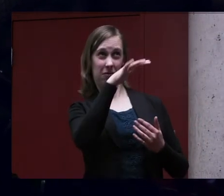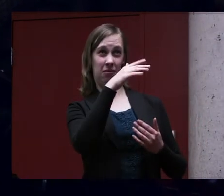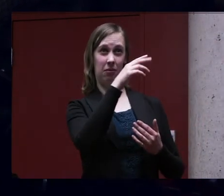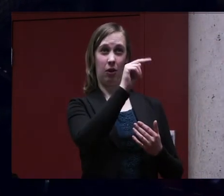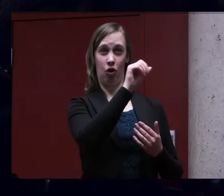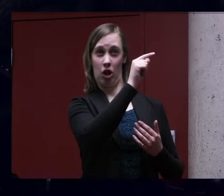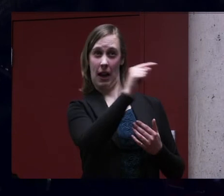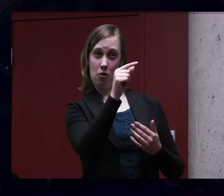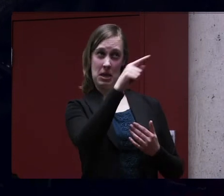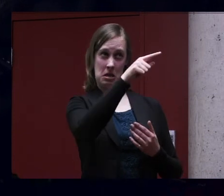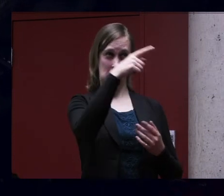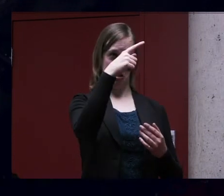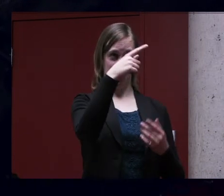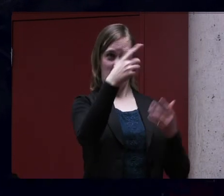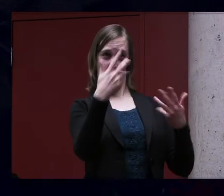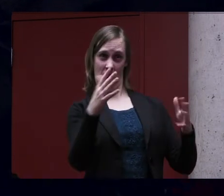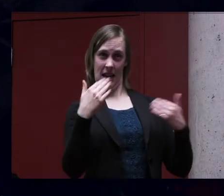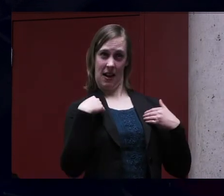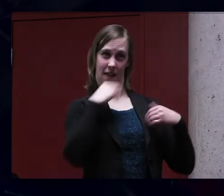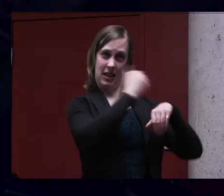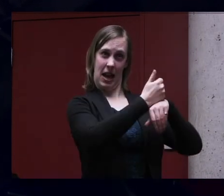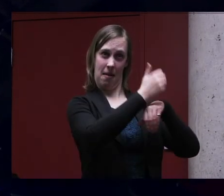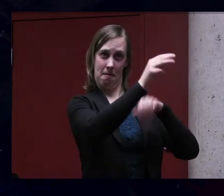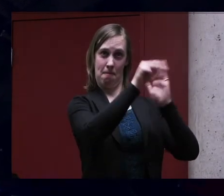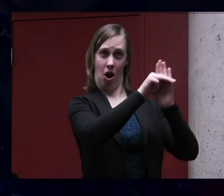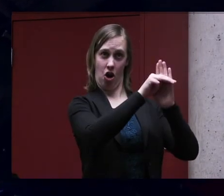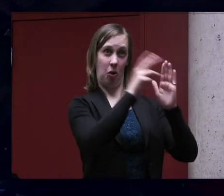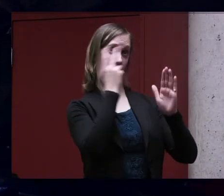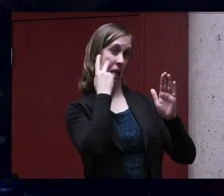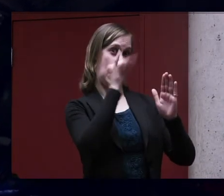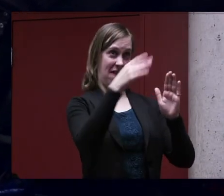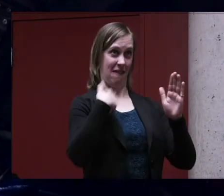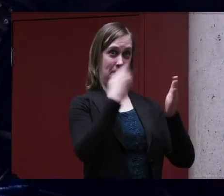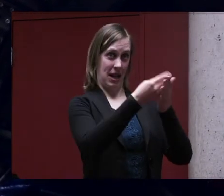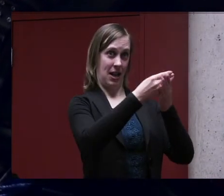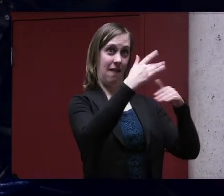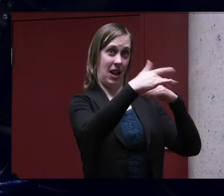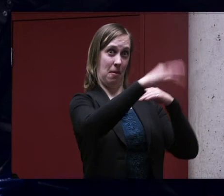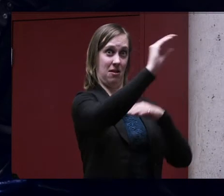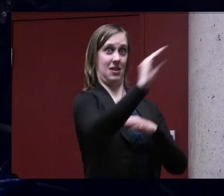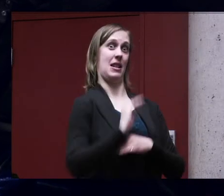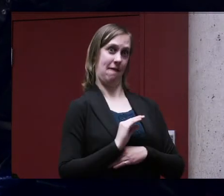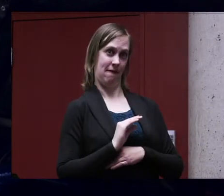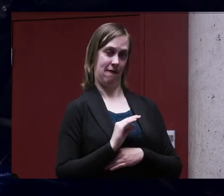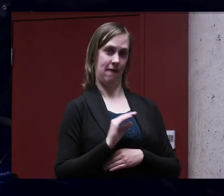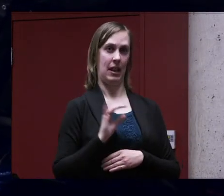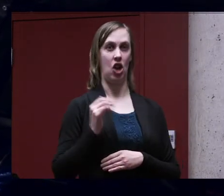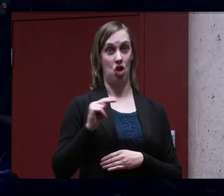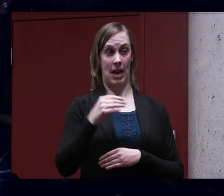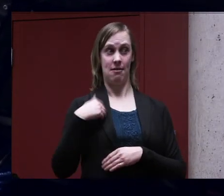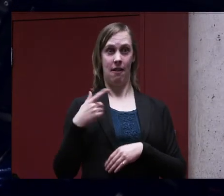current models to help fund it or not, for Jen, who has a timeline. That